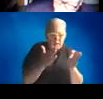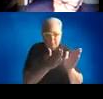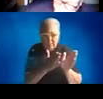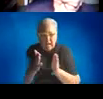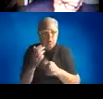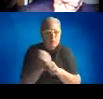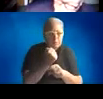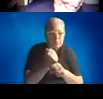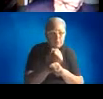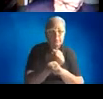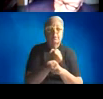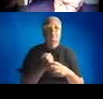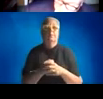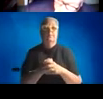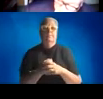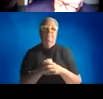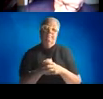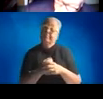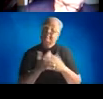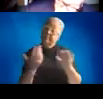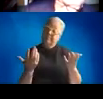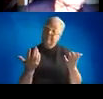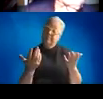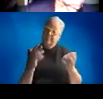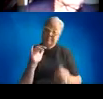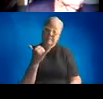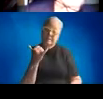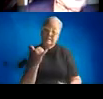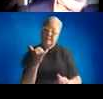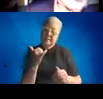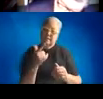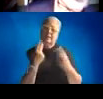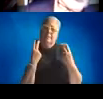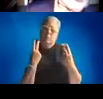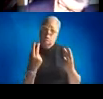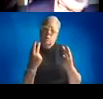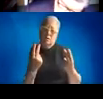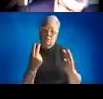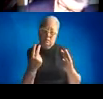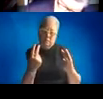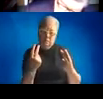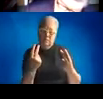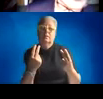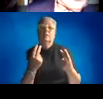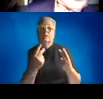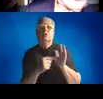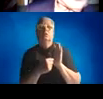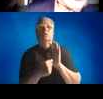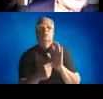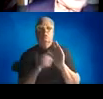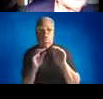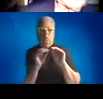Diogratias, yes, it is very important because it can show the clear statistics of disabled people and also